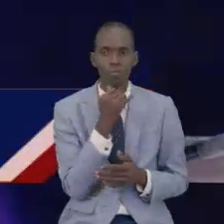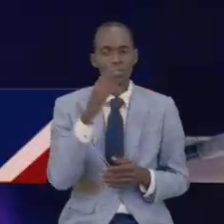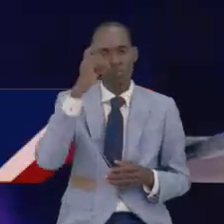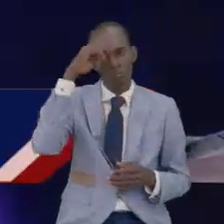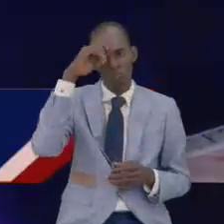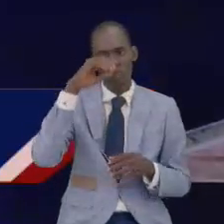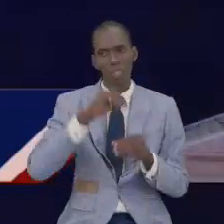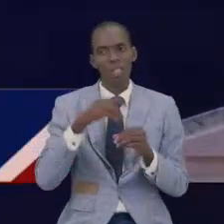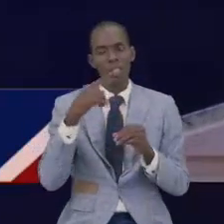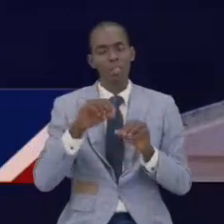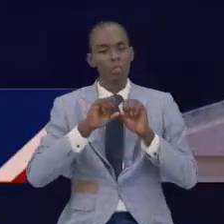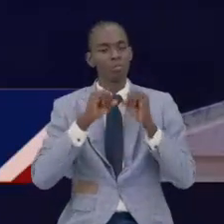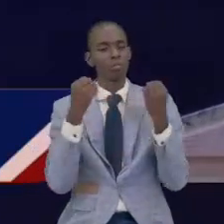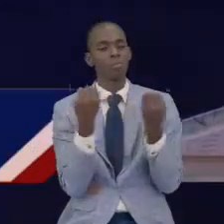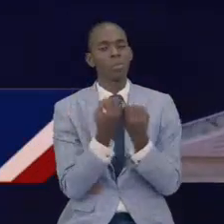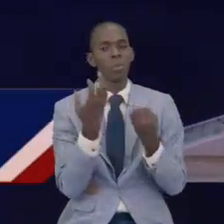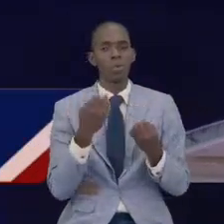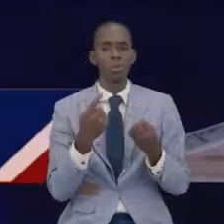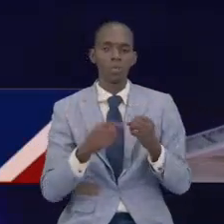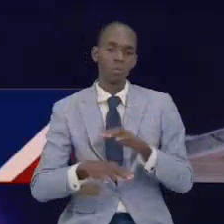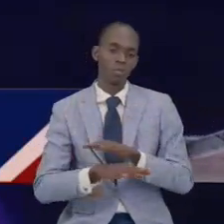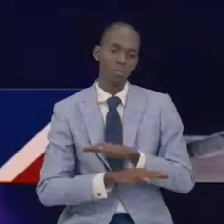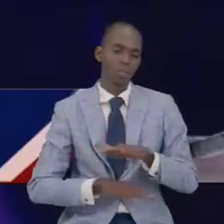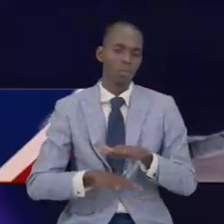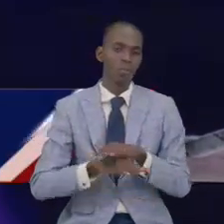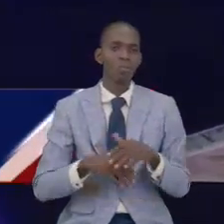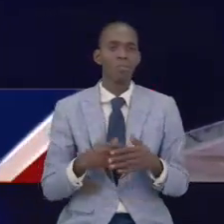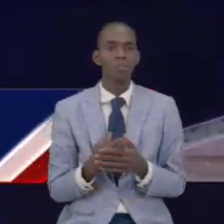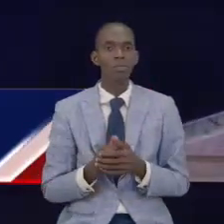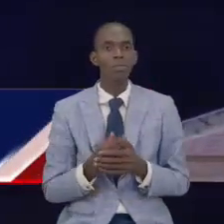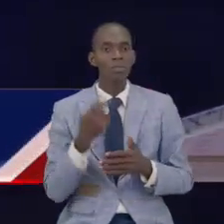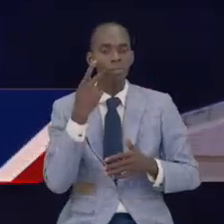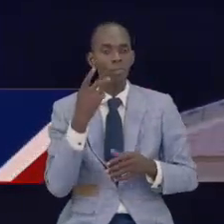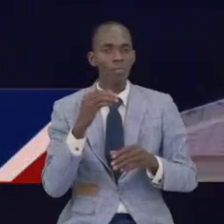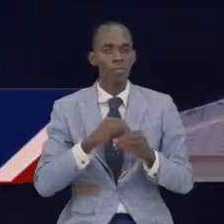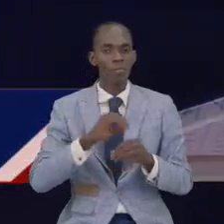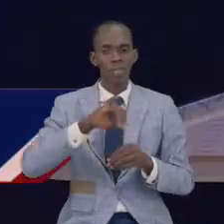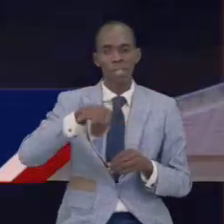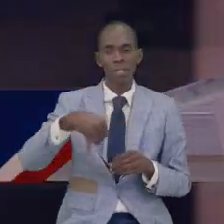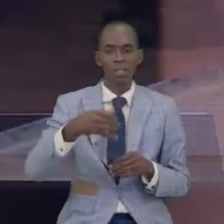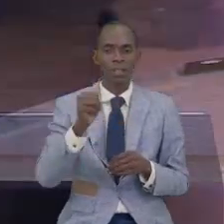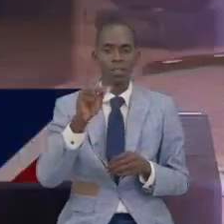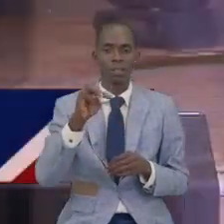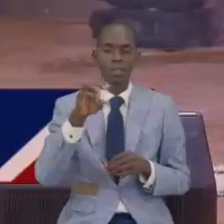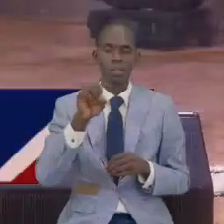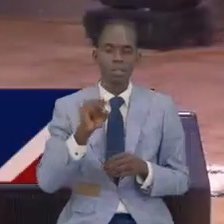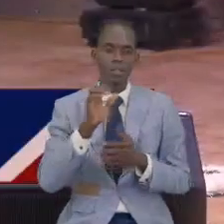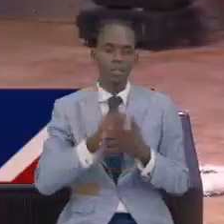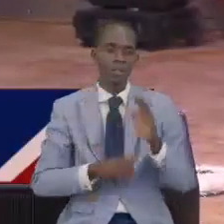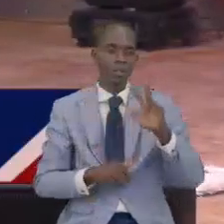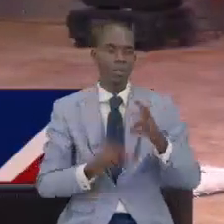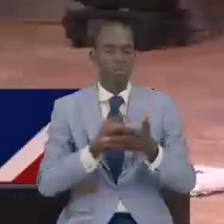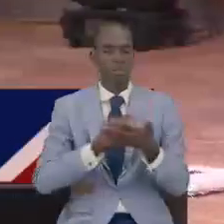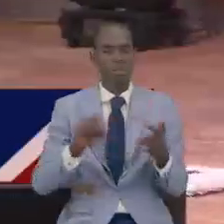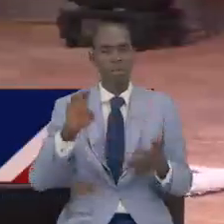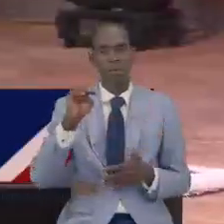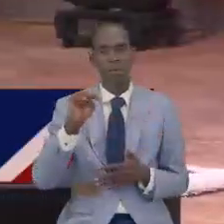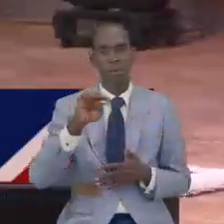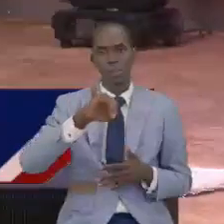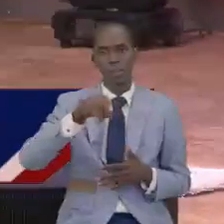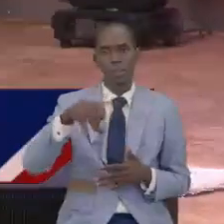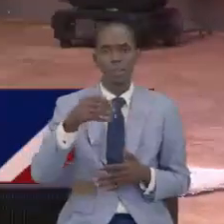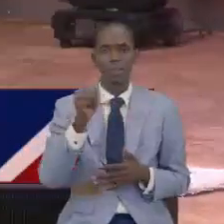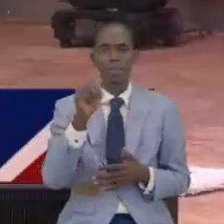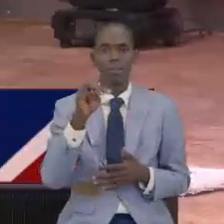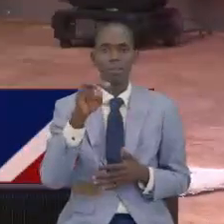the society of the base. We're looking at James chapter 3, and I'm reading from verse 14. James